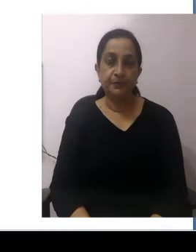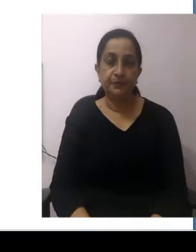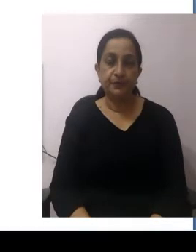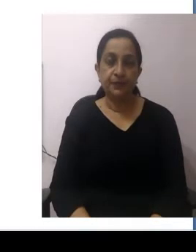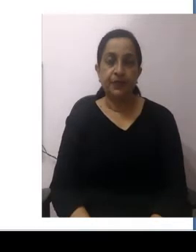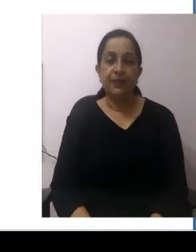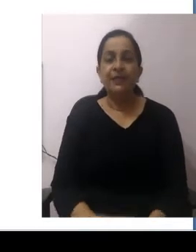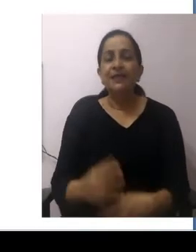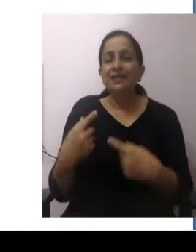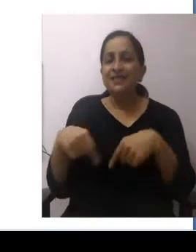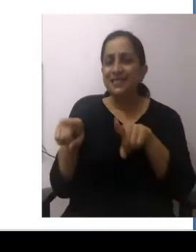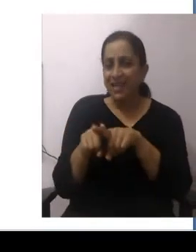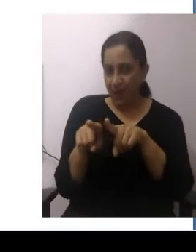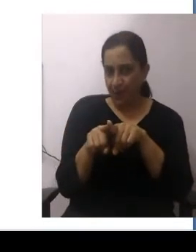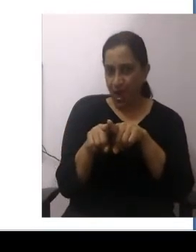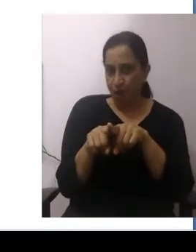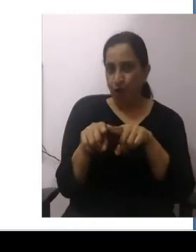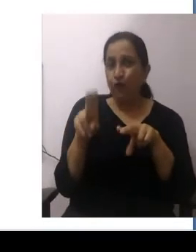Now using that same